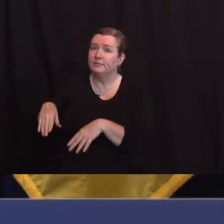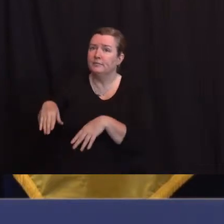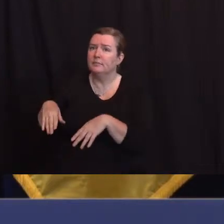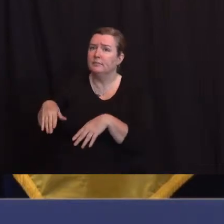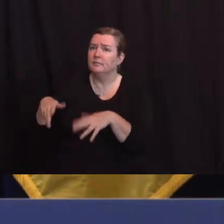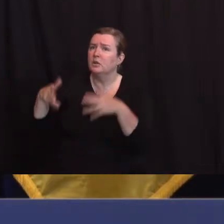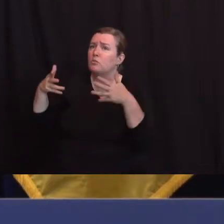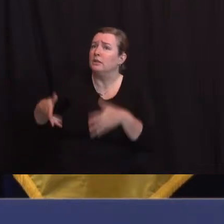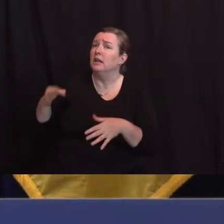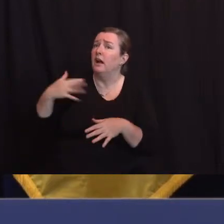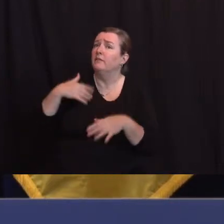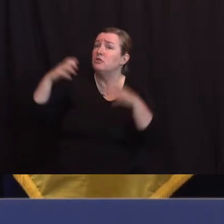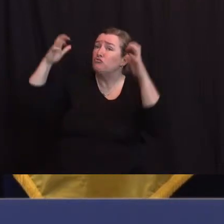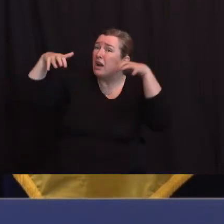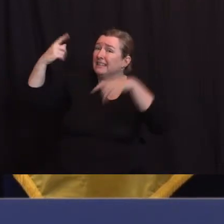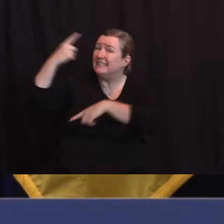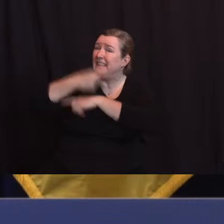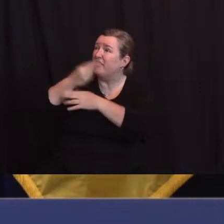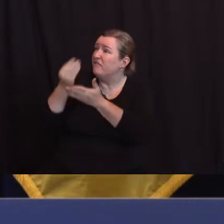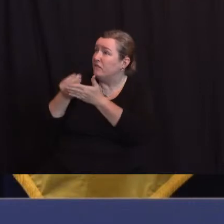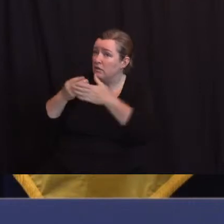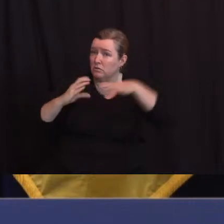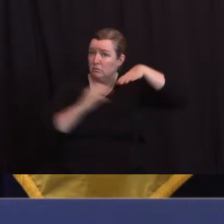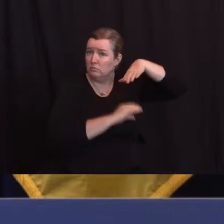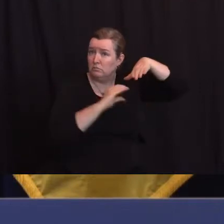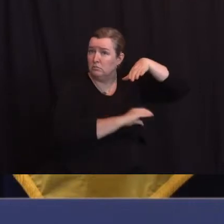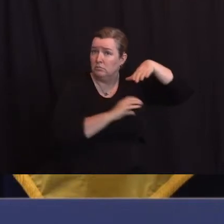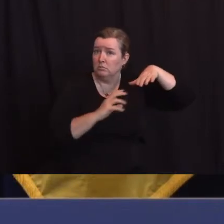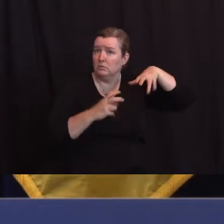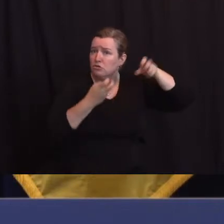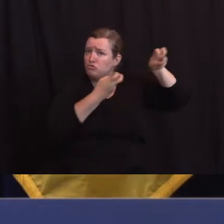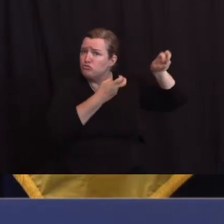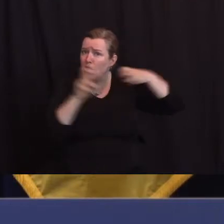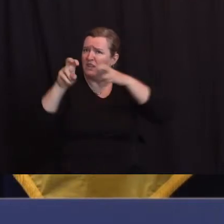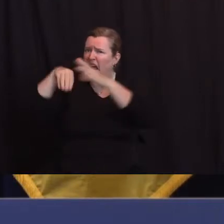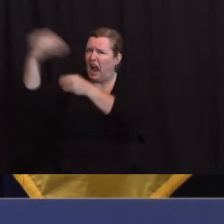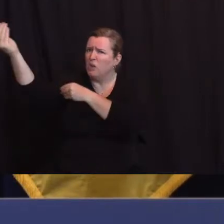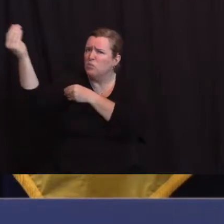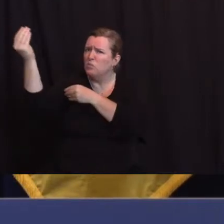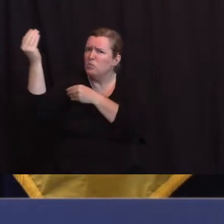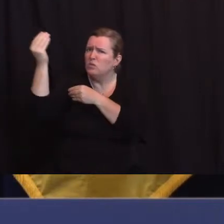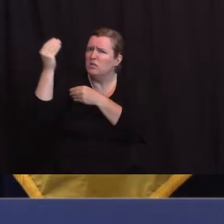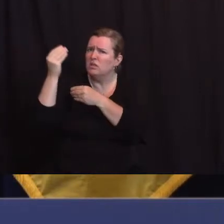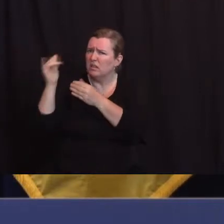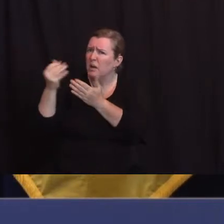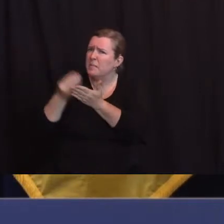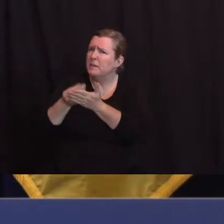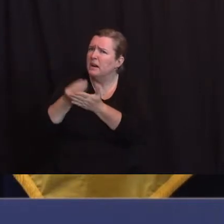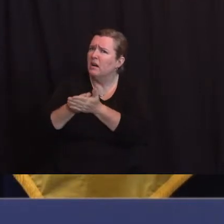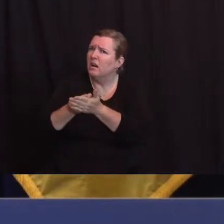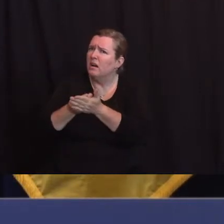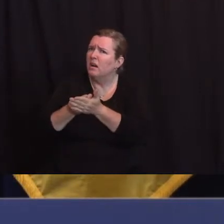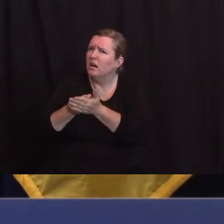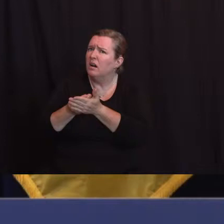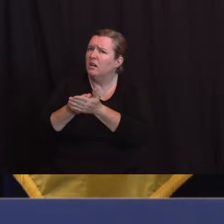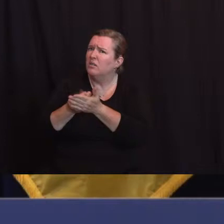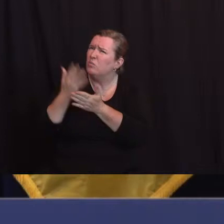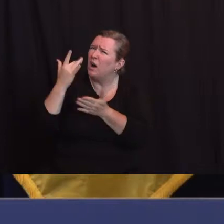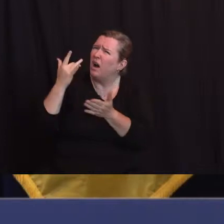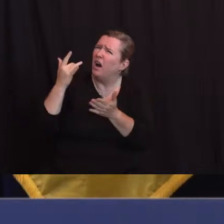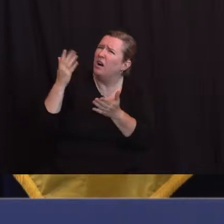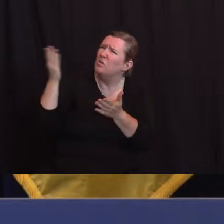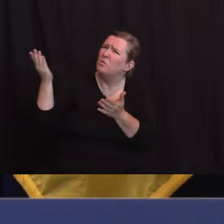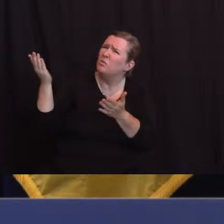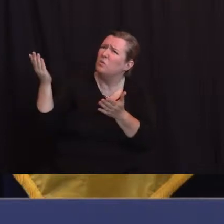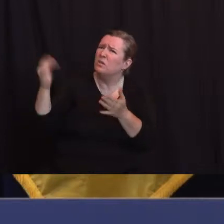was transferred out on, I believe, July 1st. What is that money funding, and why did you and legislative leaders tout the